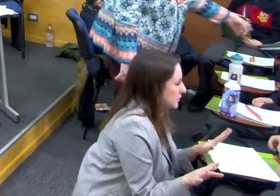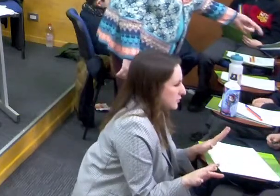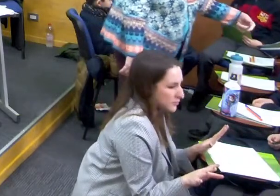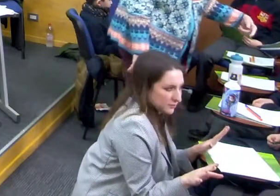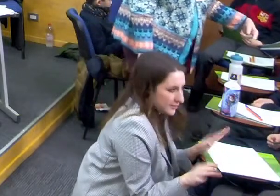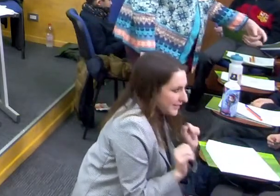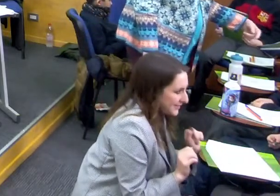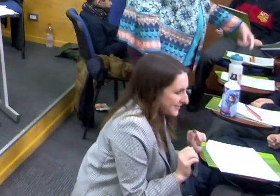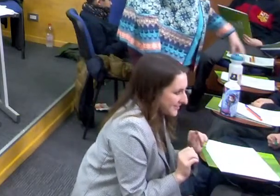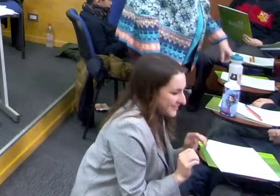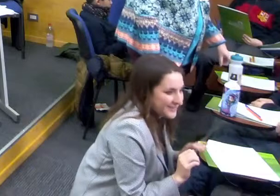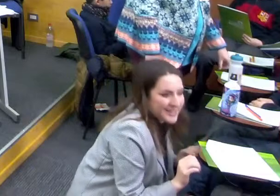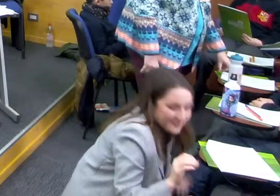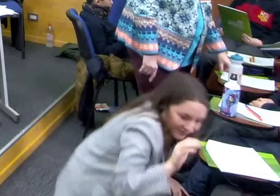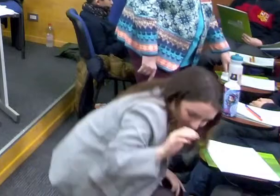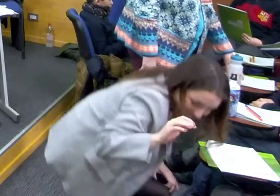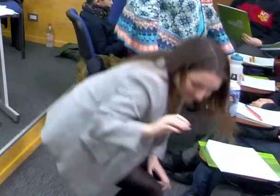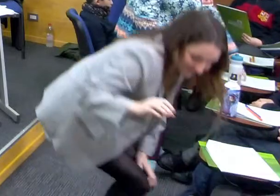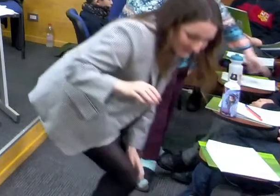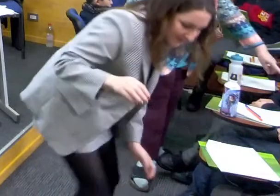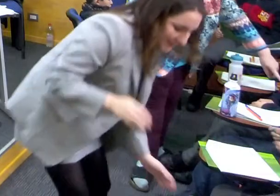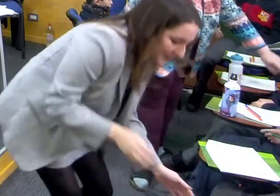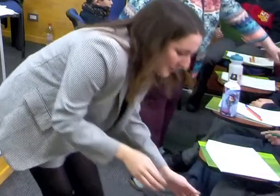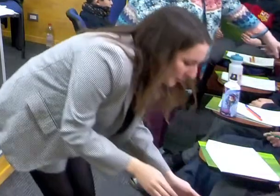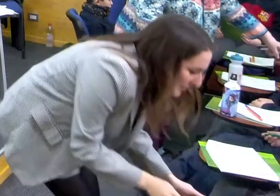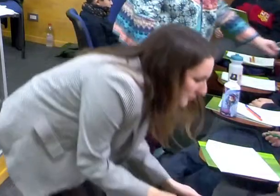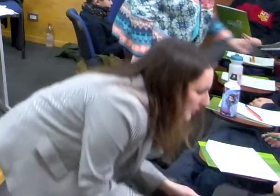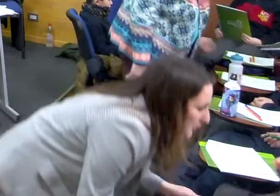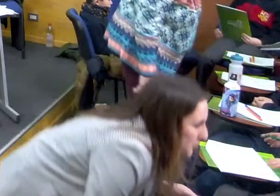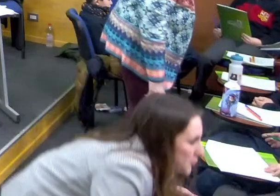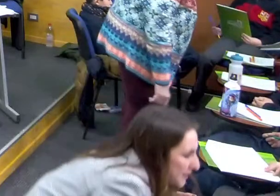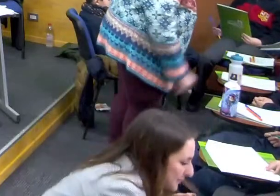Can you read this poem? Yeah. Say it